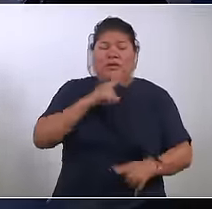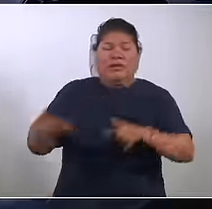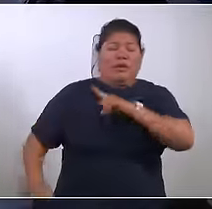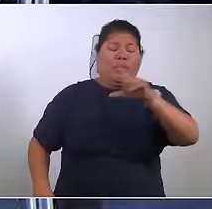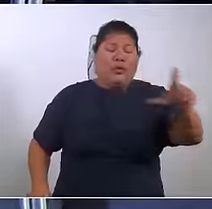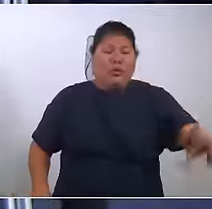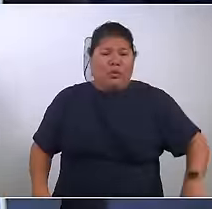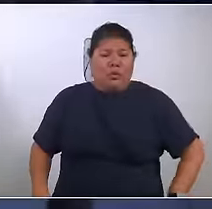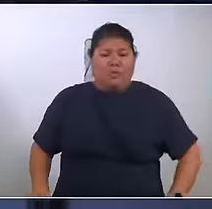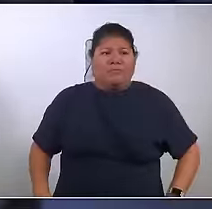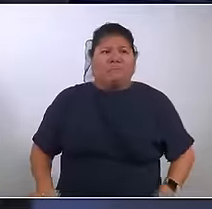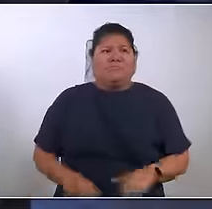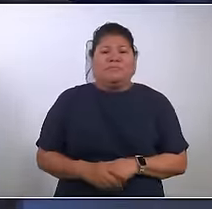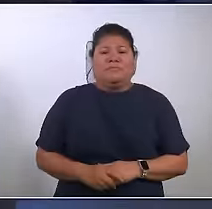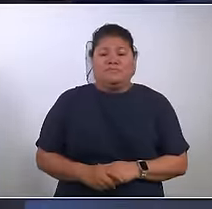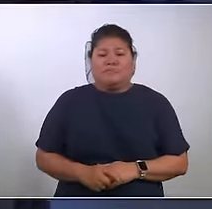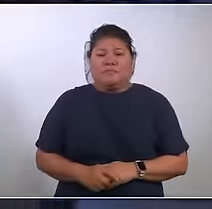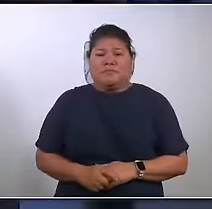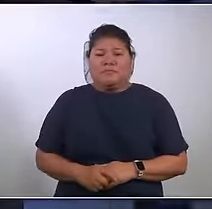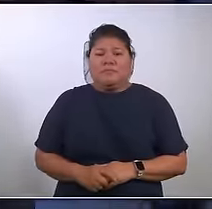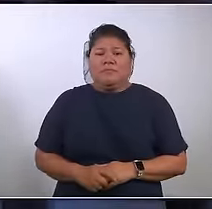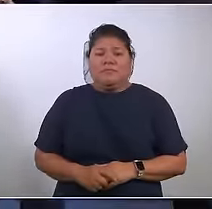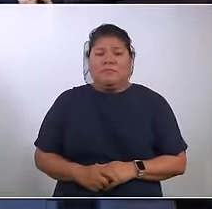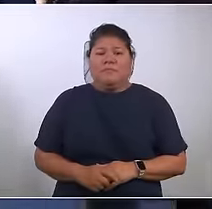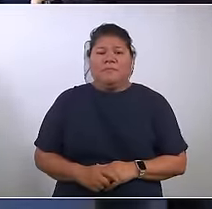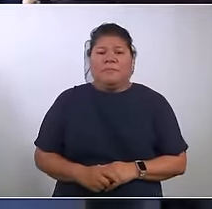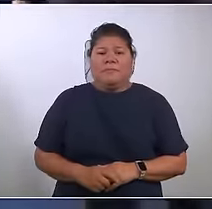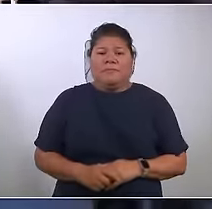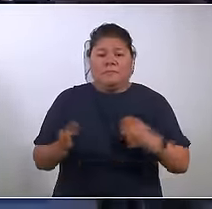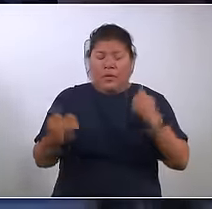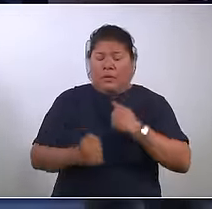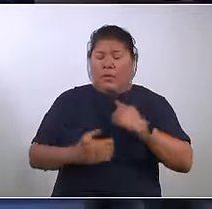Kings. De señores. The Lord of Lords.